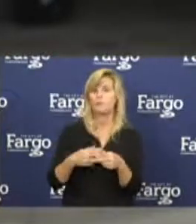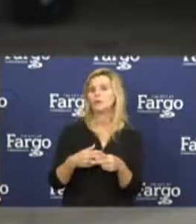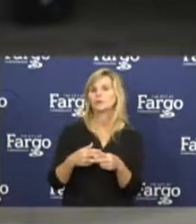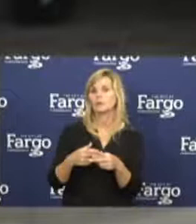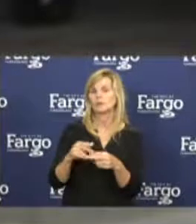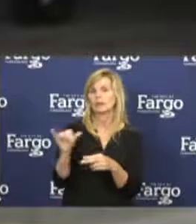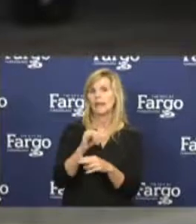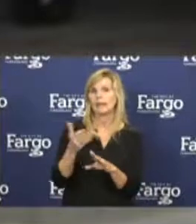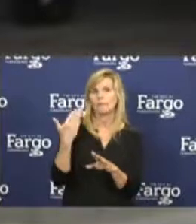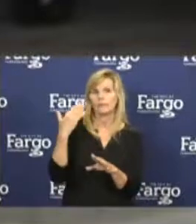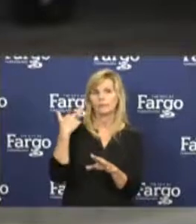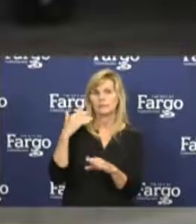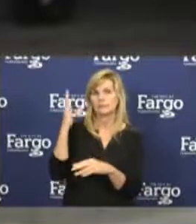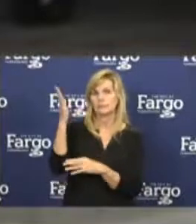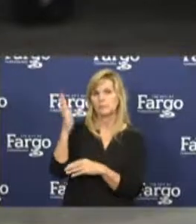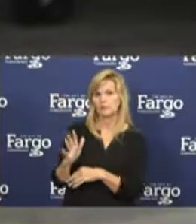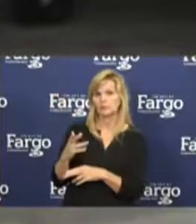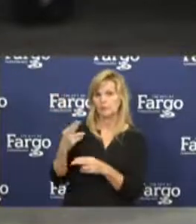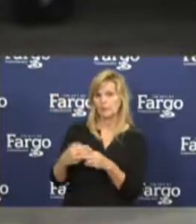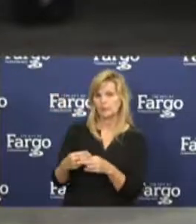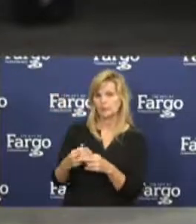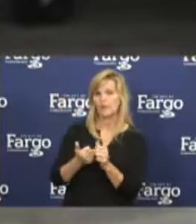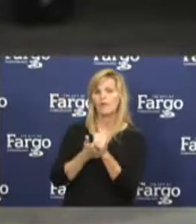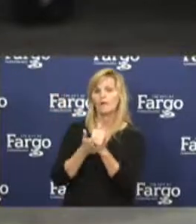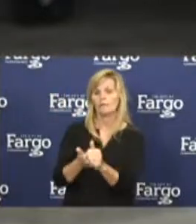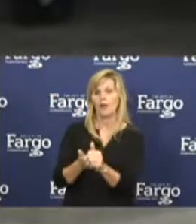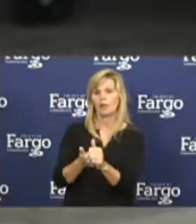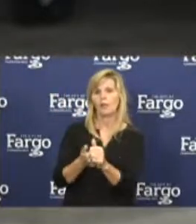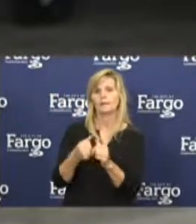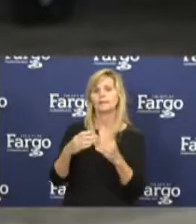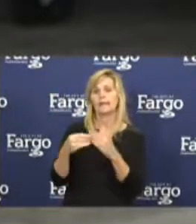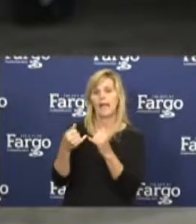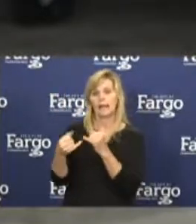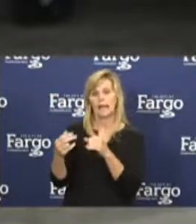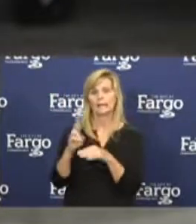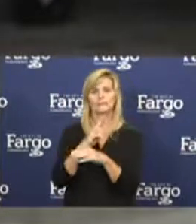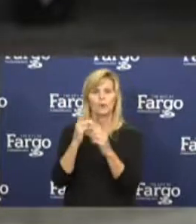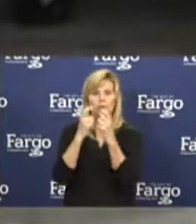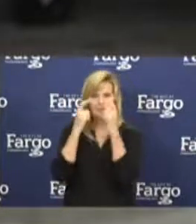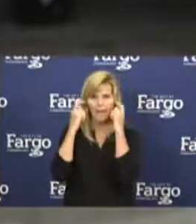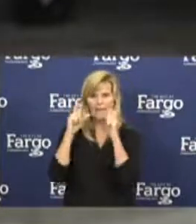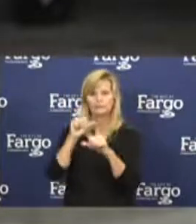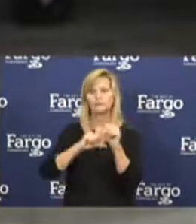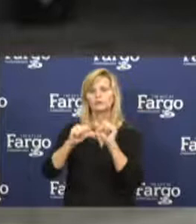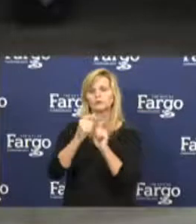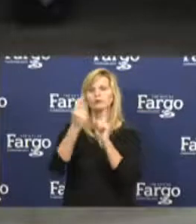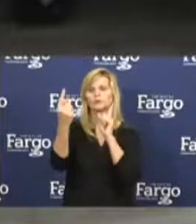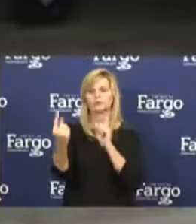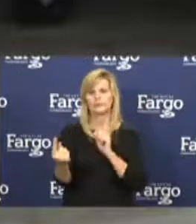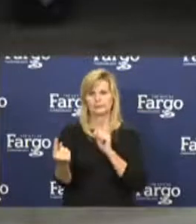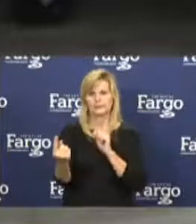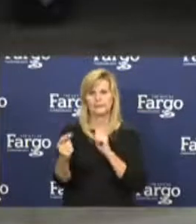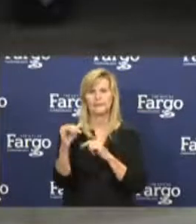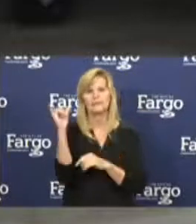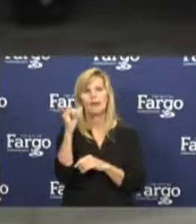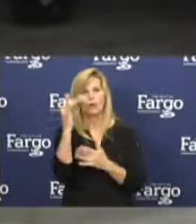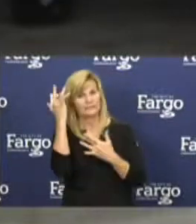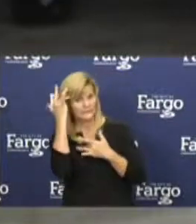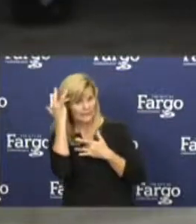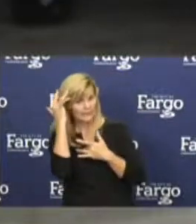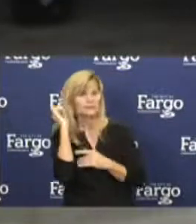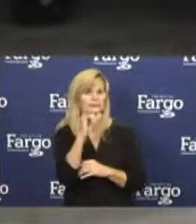previous speakers have mentioned, following the public health guidelines, wearing a mask, social distancing, stay home when you're